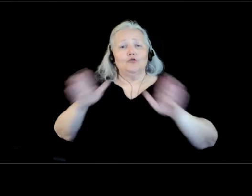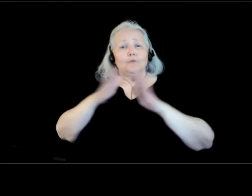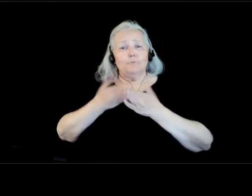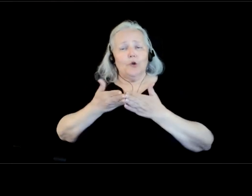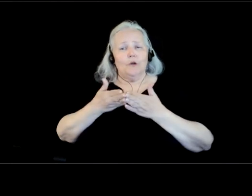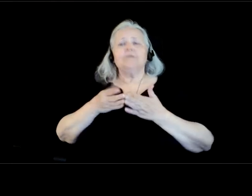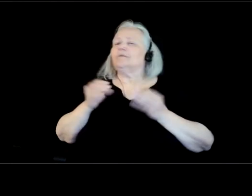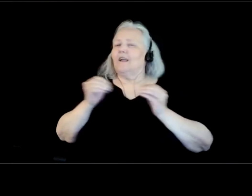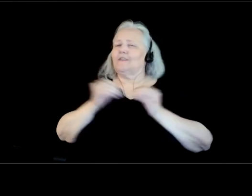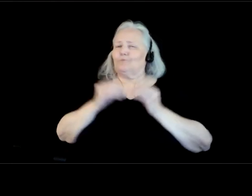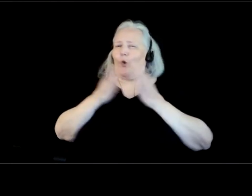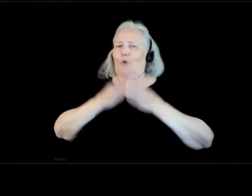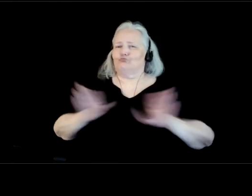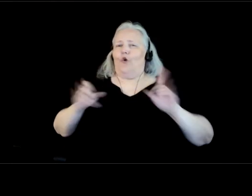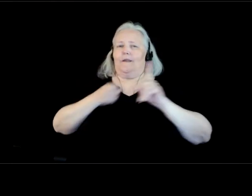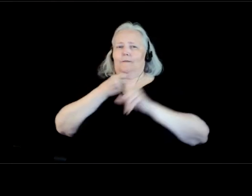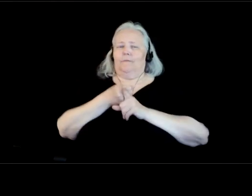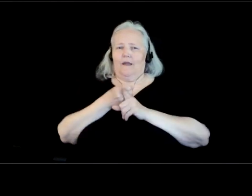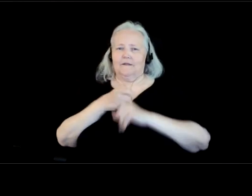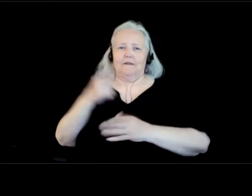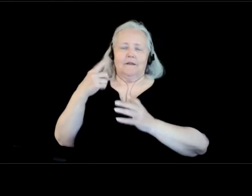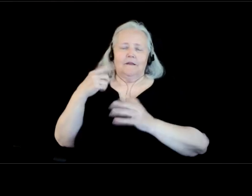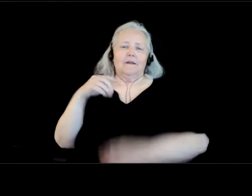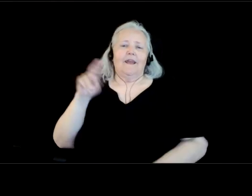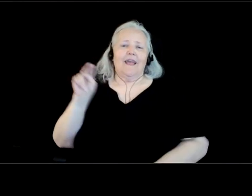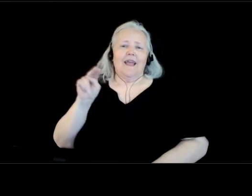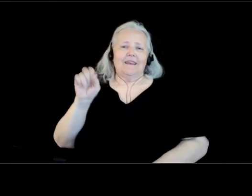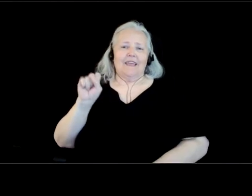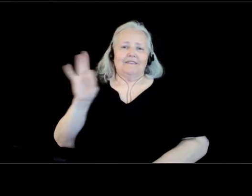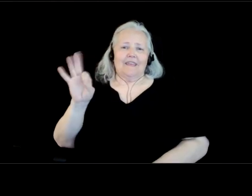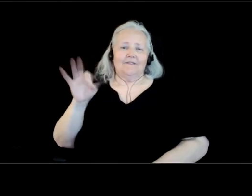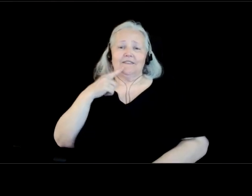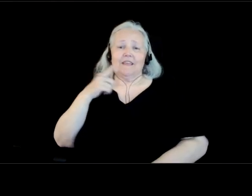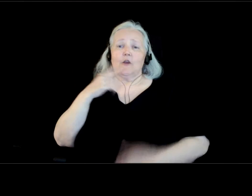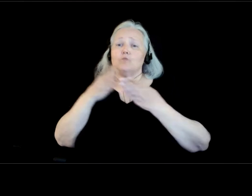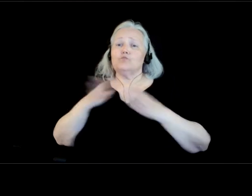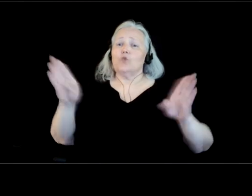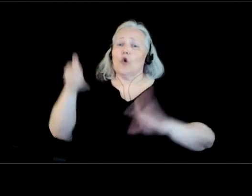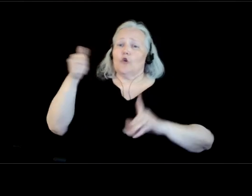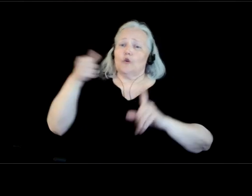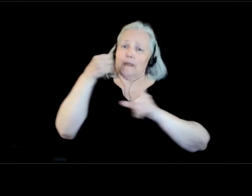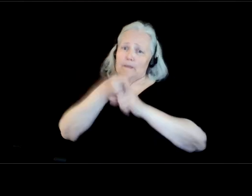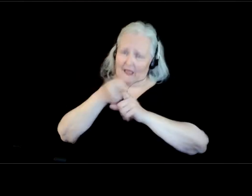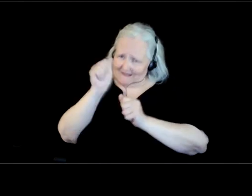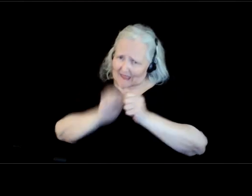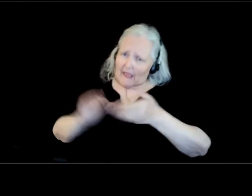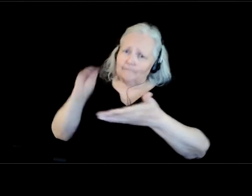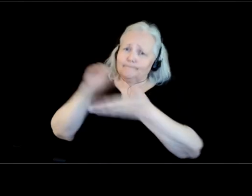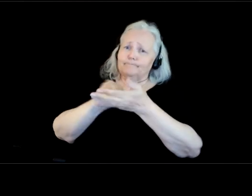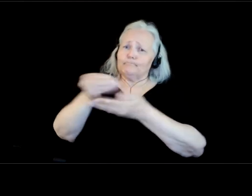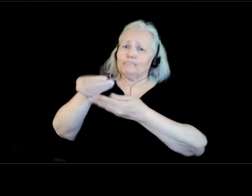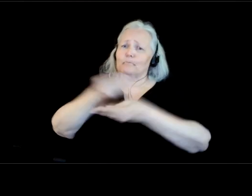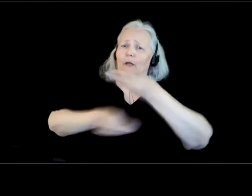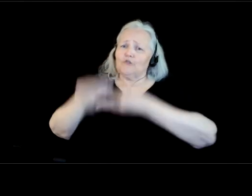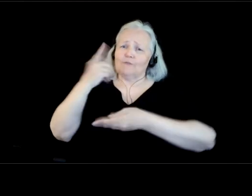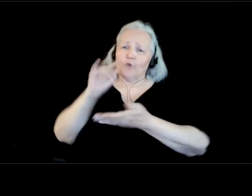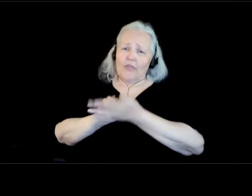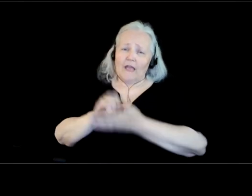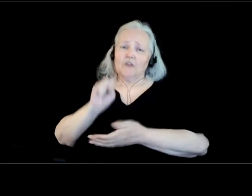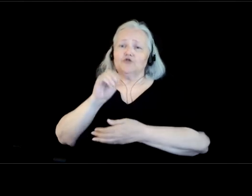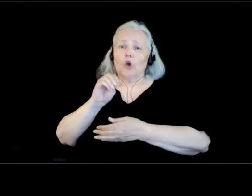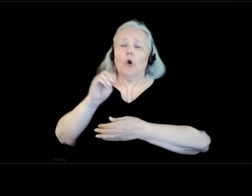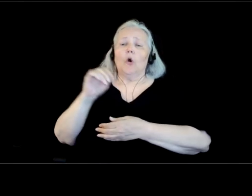NSF, the PAPG, clearly states that broader impacts can appear in the budget. So at least as far as NSF, if you're framing